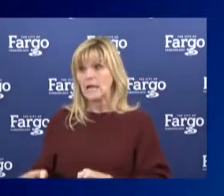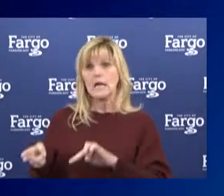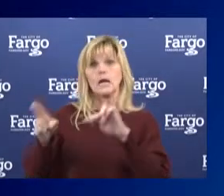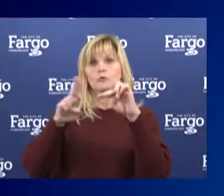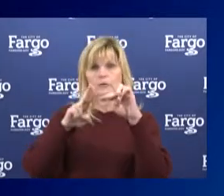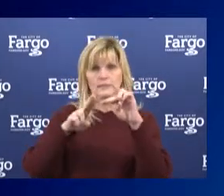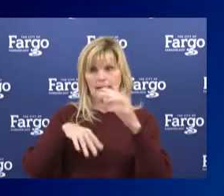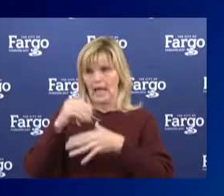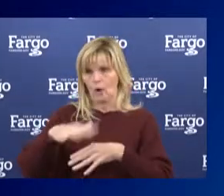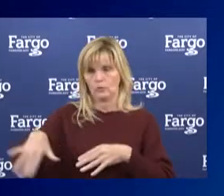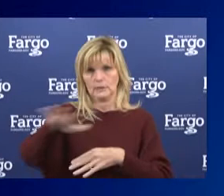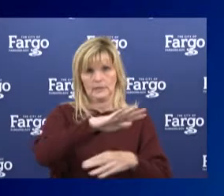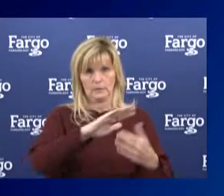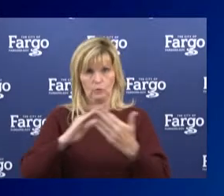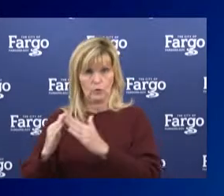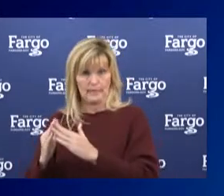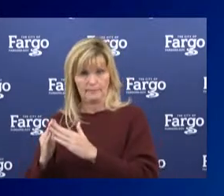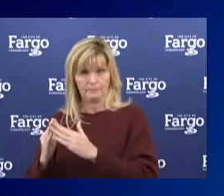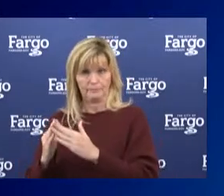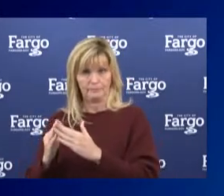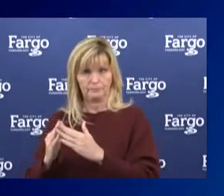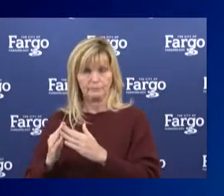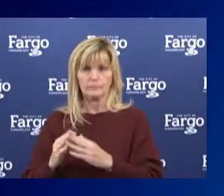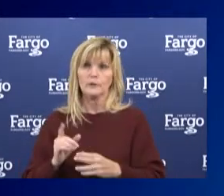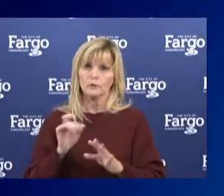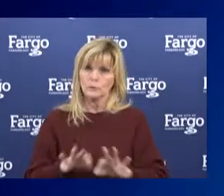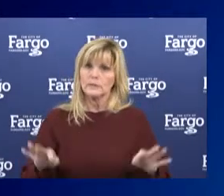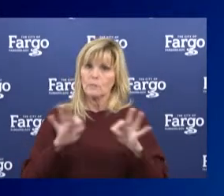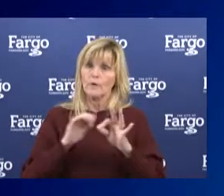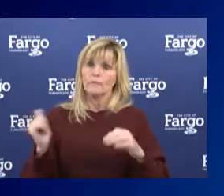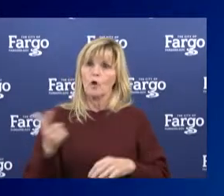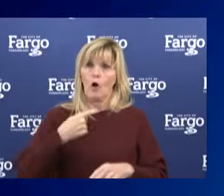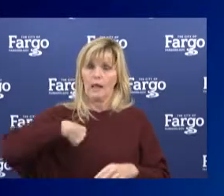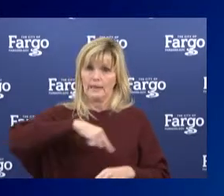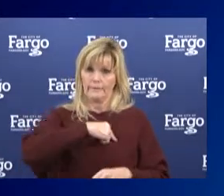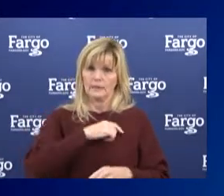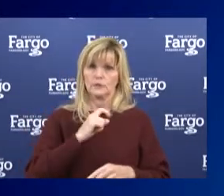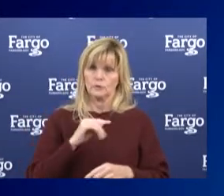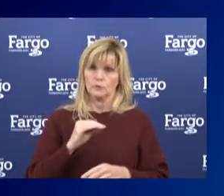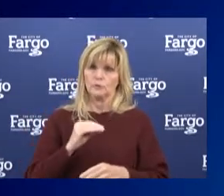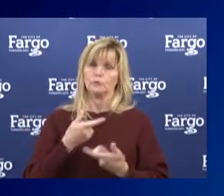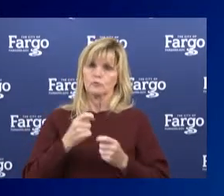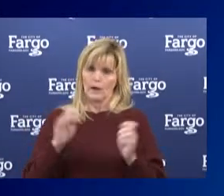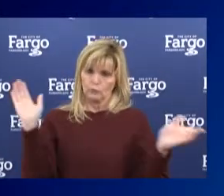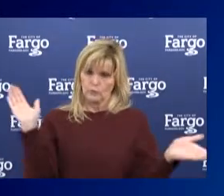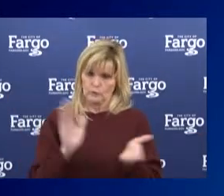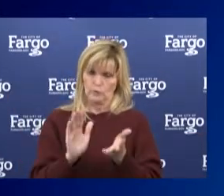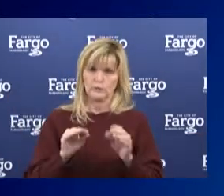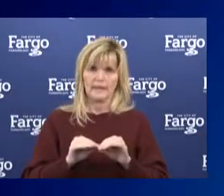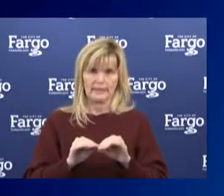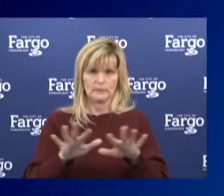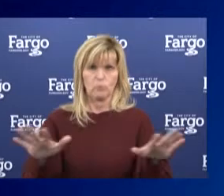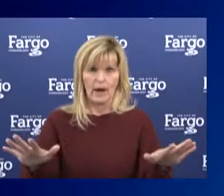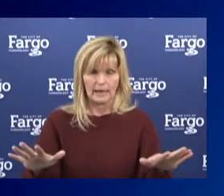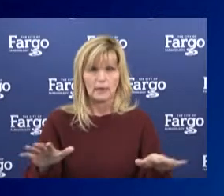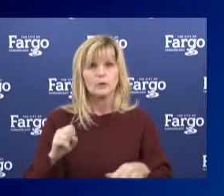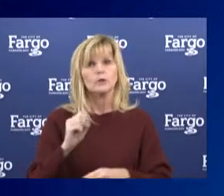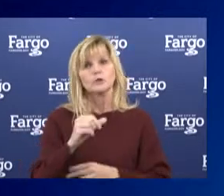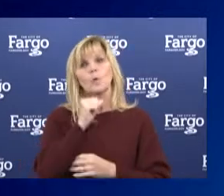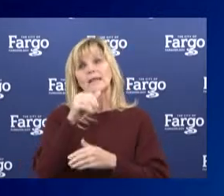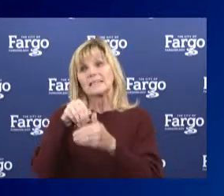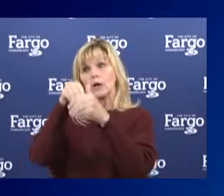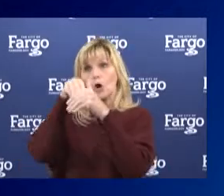in the community, which is really important for all of us to do our part to tamp down the spread so that it doesn't make its way